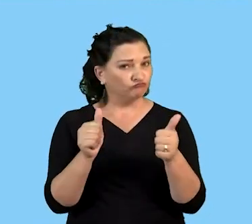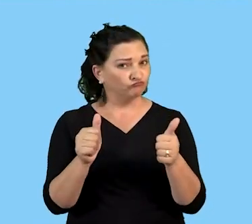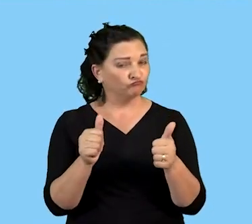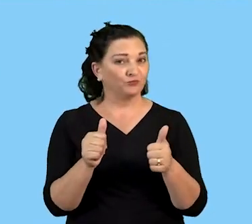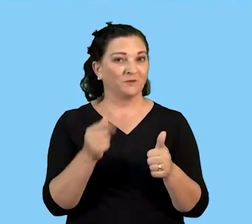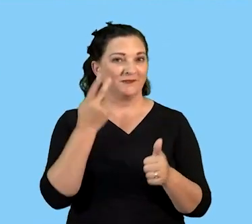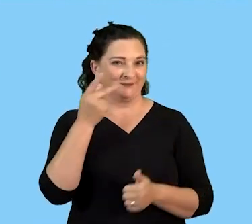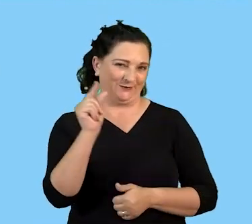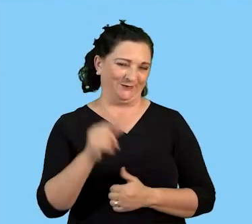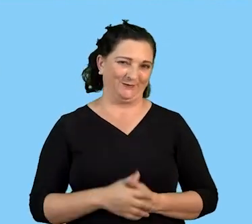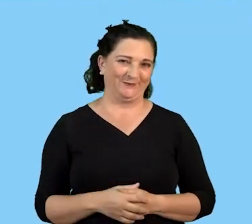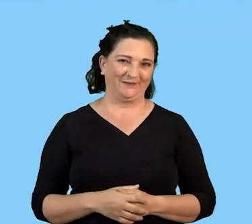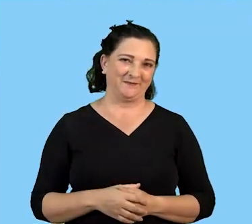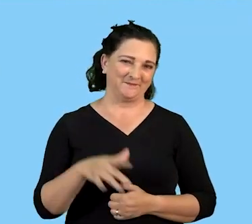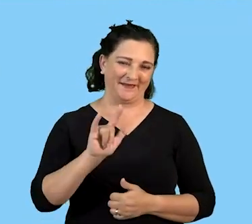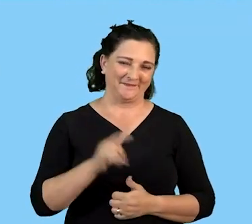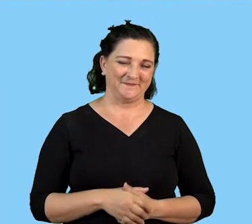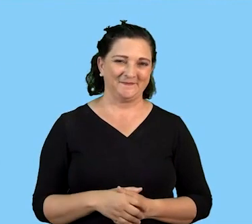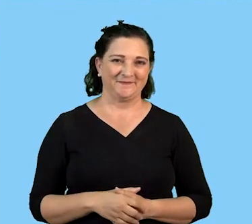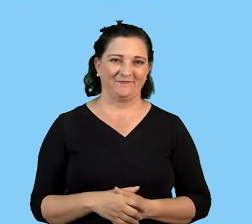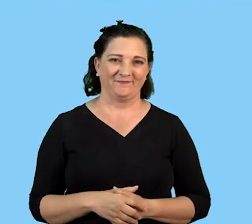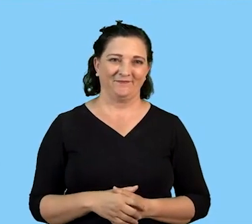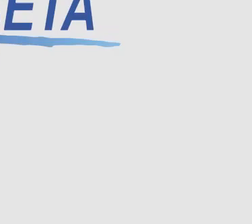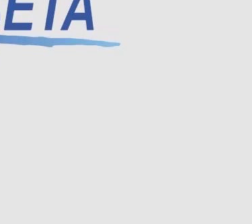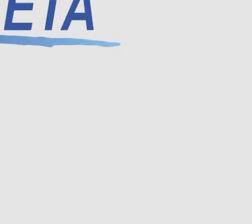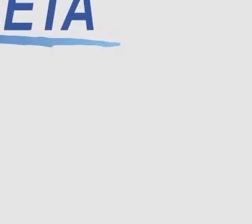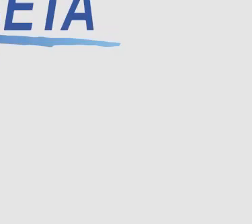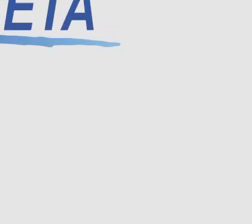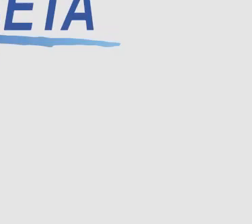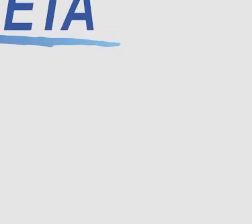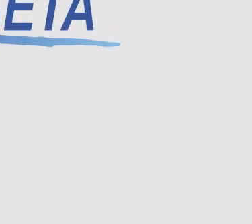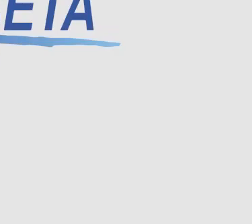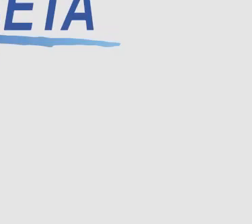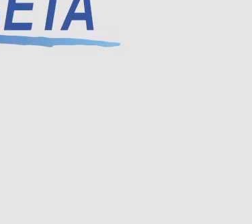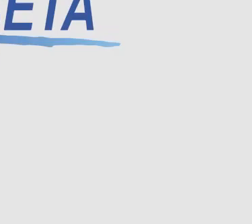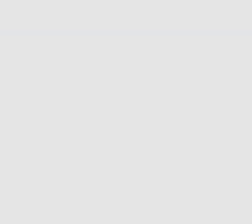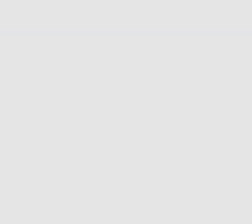and hope to see you soon. Bye-bye.